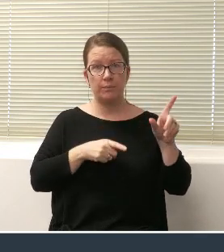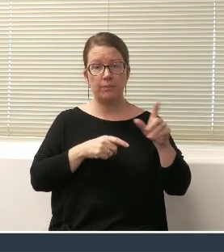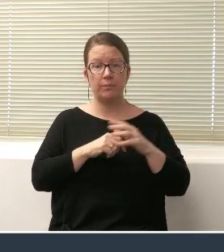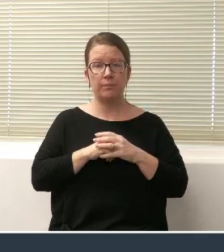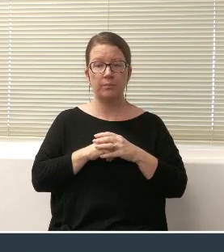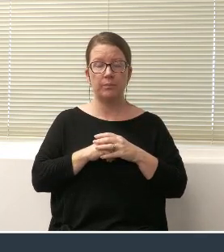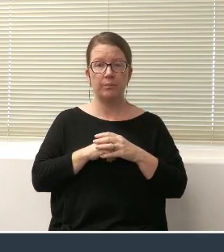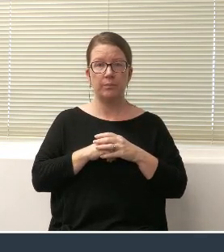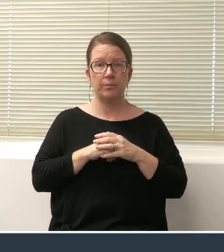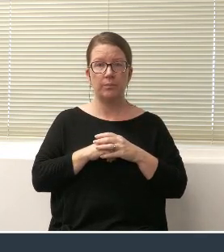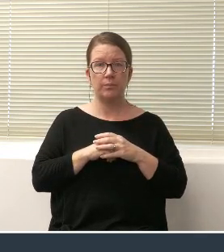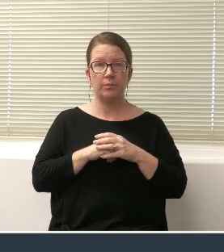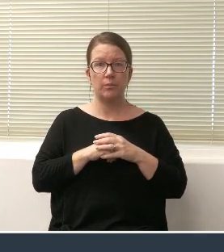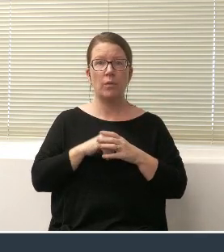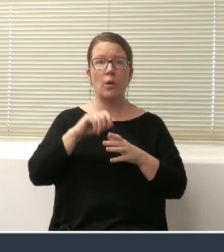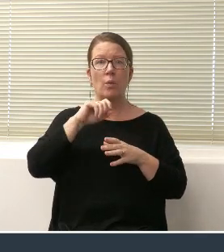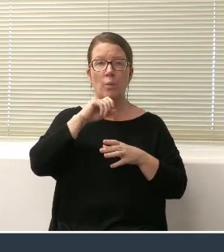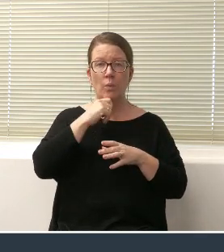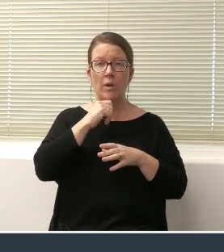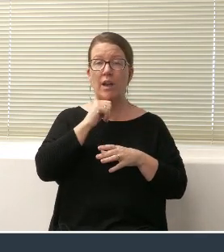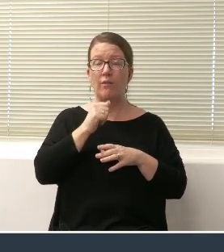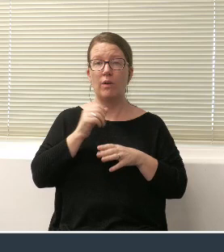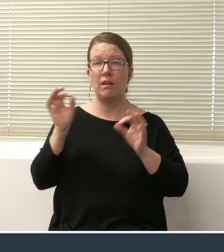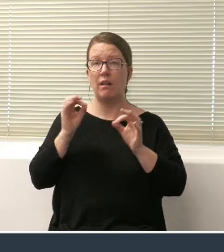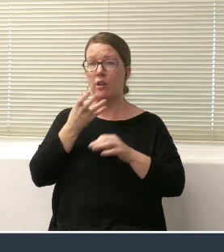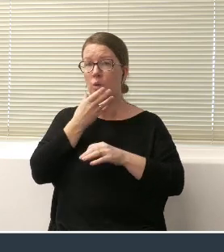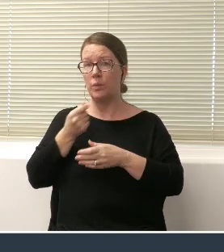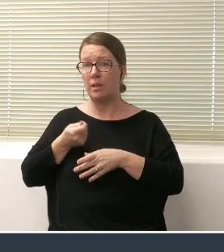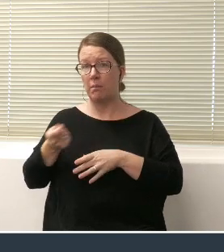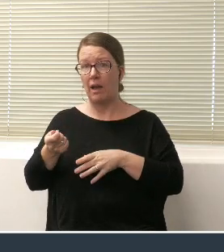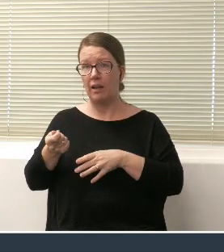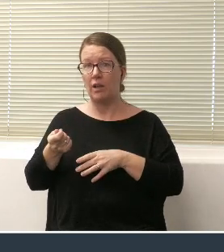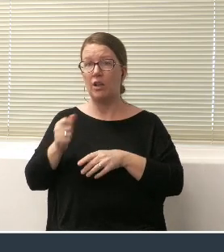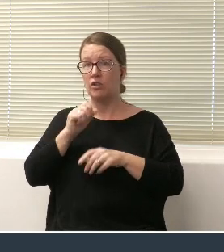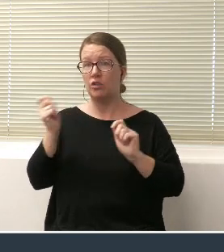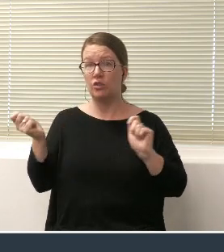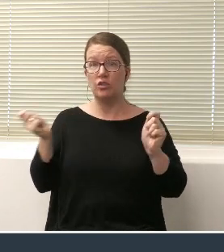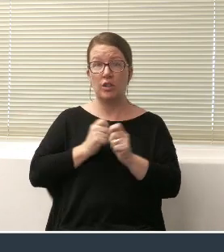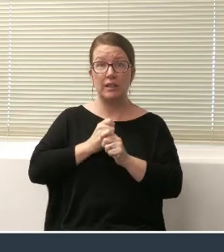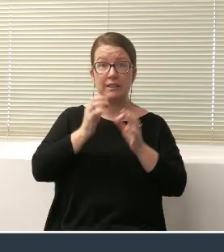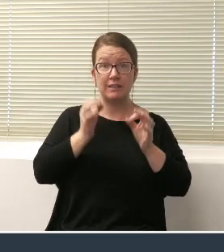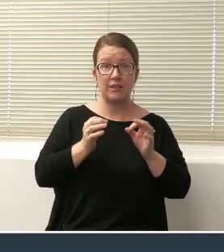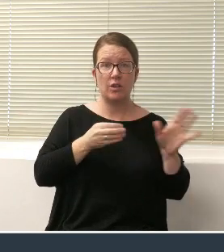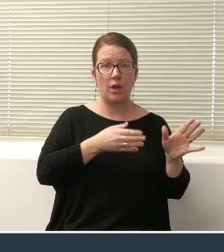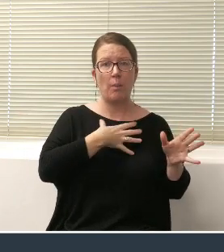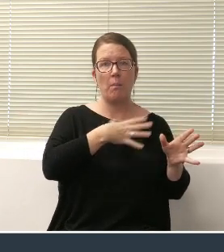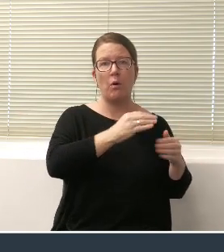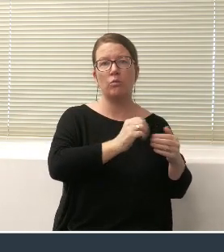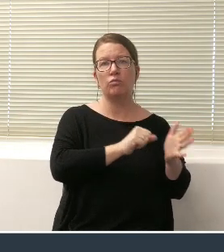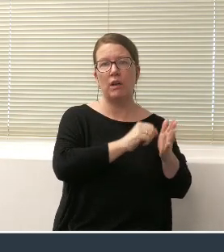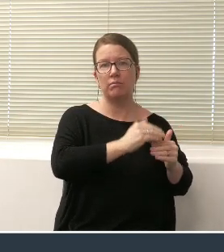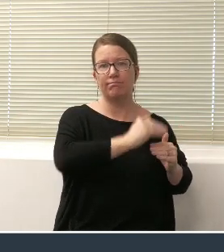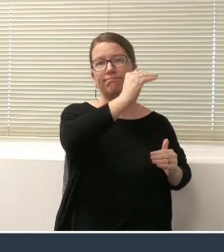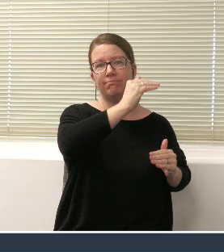that it would end up being quite costly to our ratepayers if we didn't make this decision. So I fully support it. Councillor